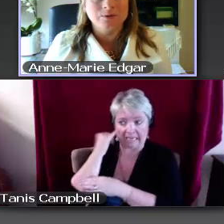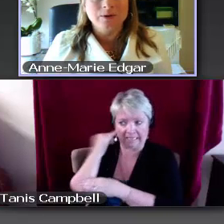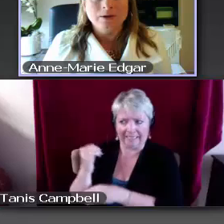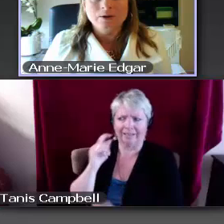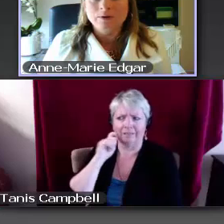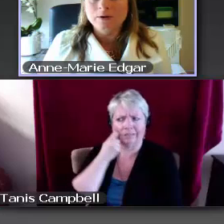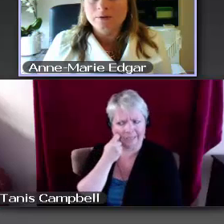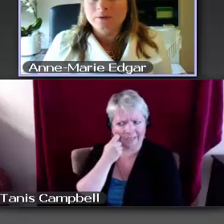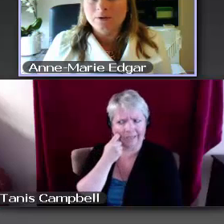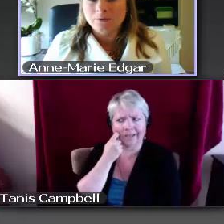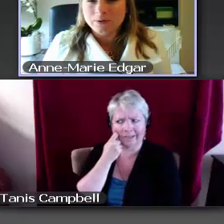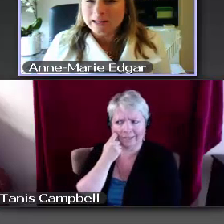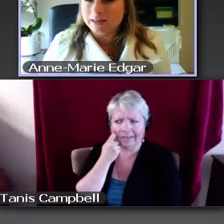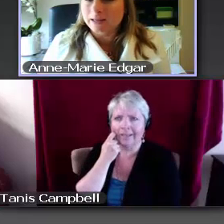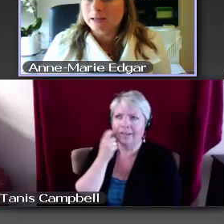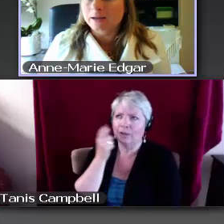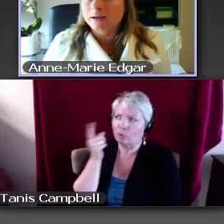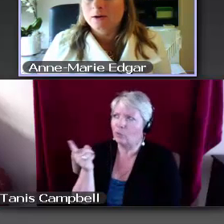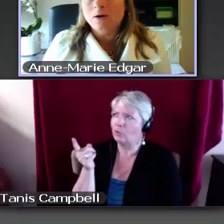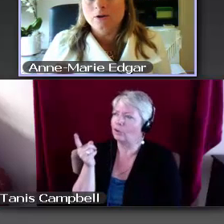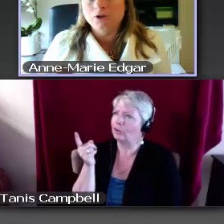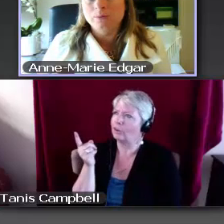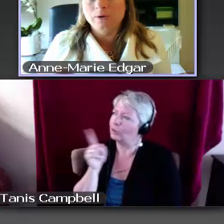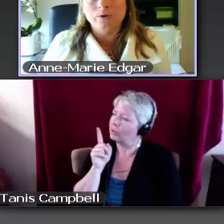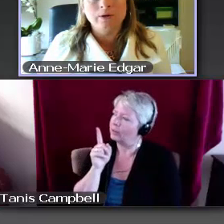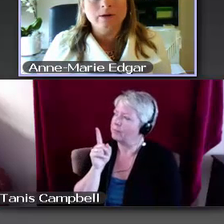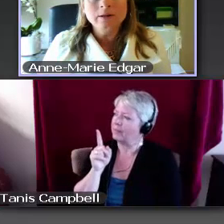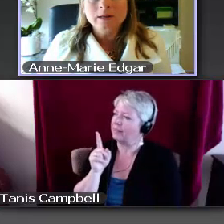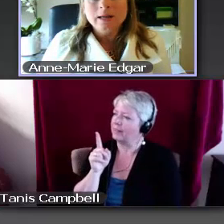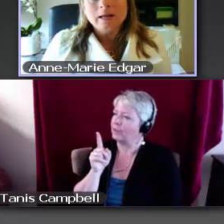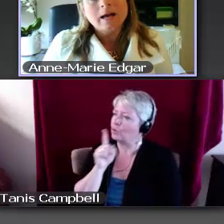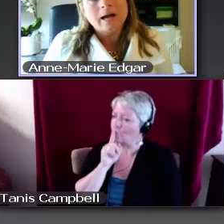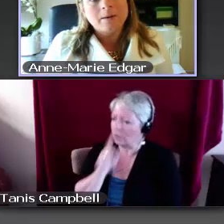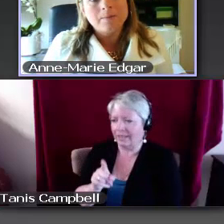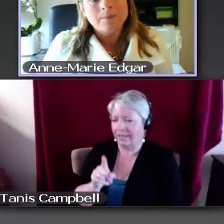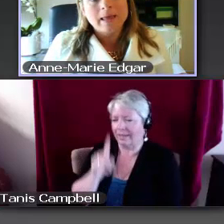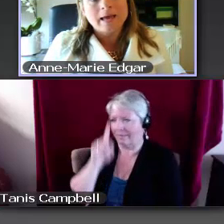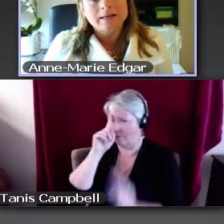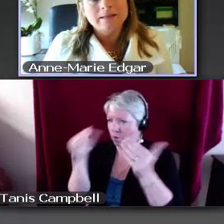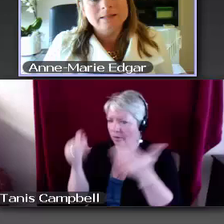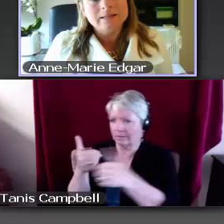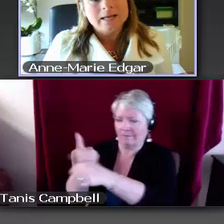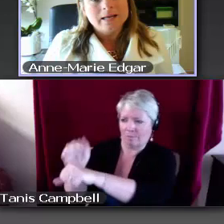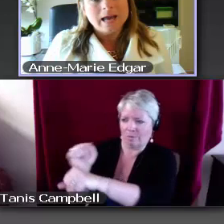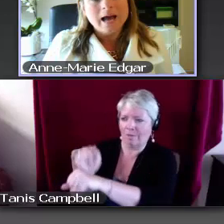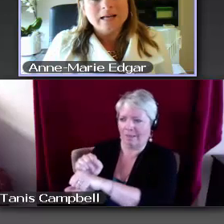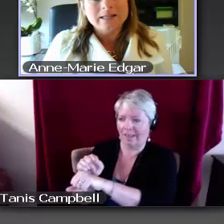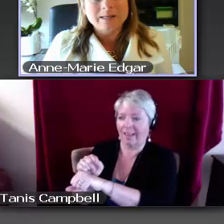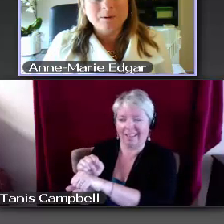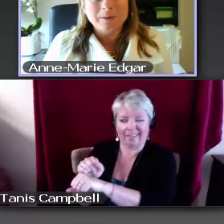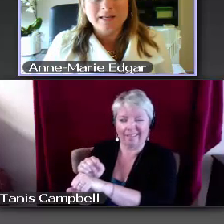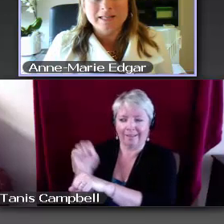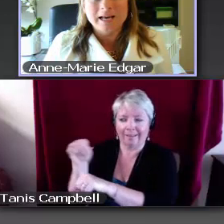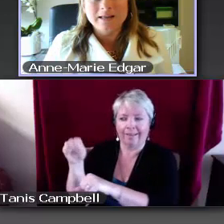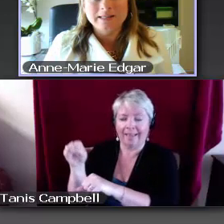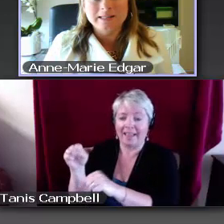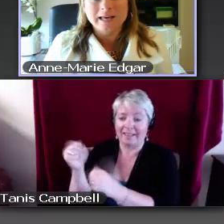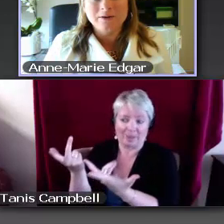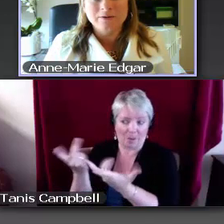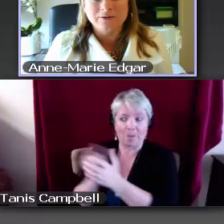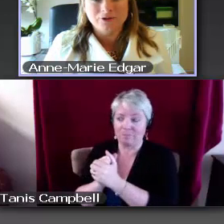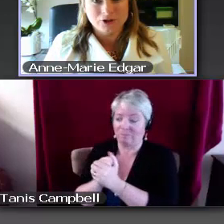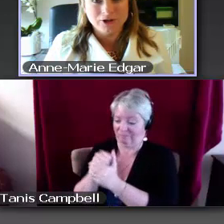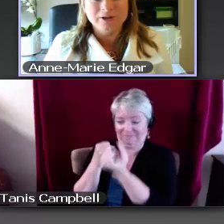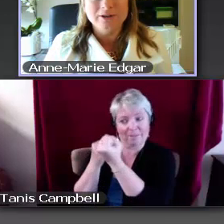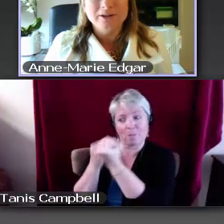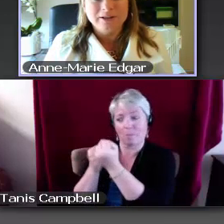neat. You're really thinking entrepreneurial. And yeah, let's see where we can take this